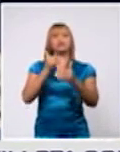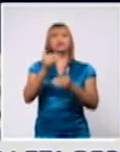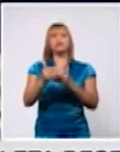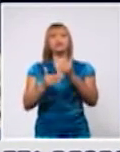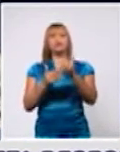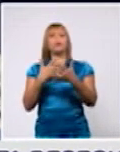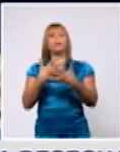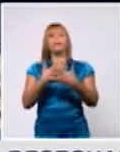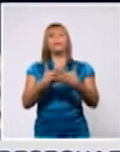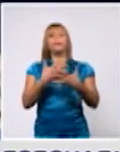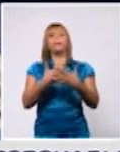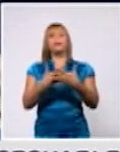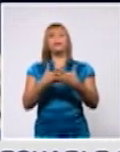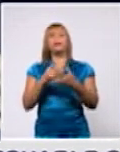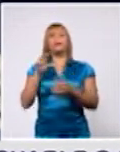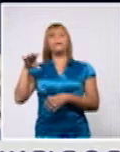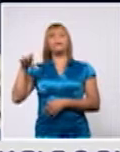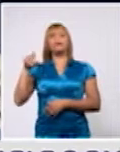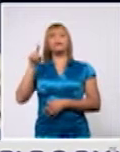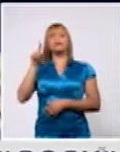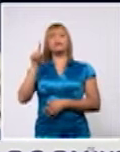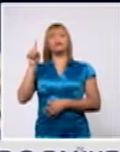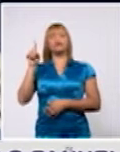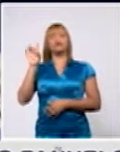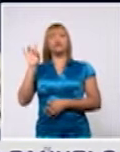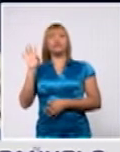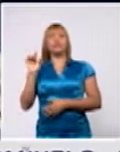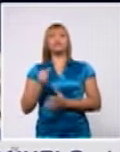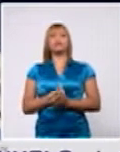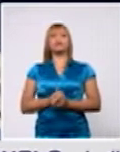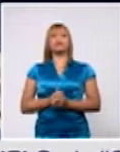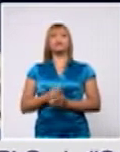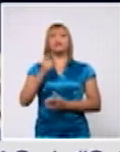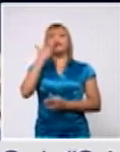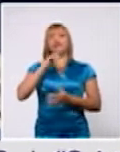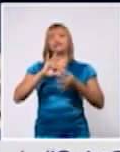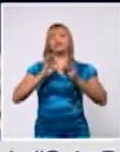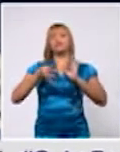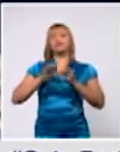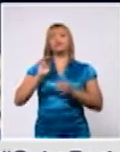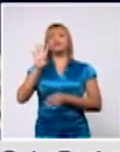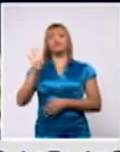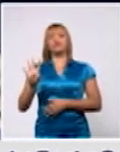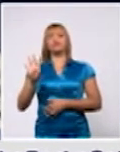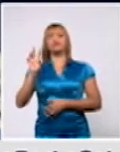115 from Pinar del Rio, 435 from Artemisa,